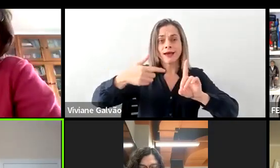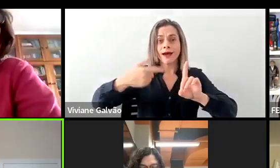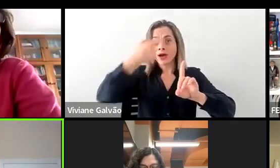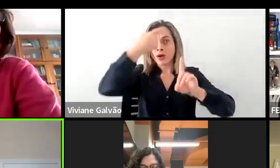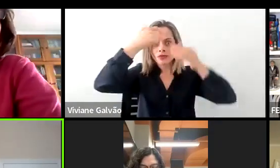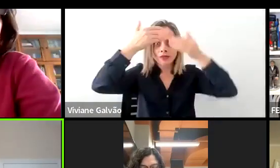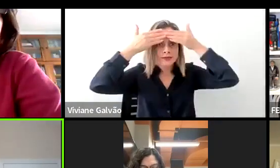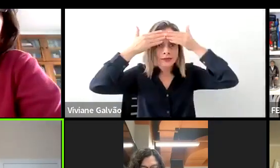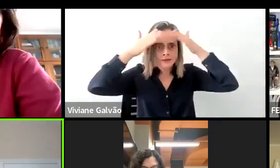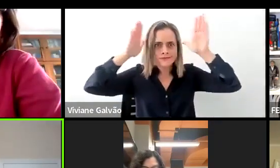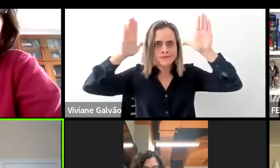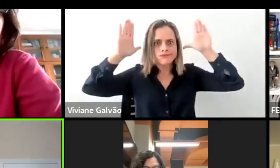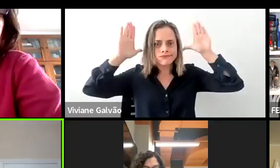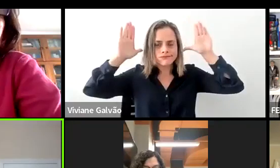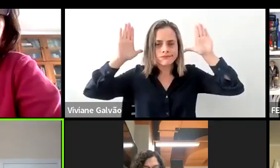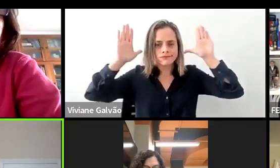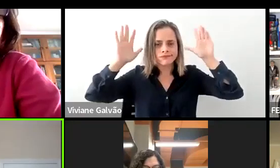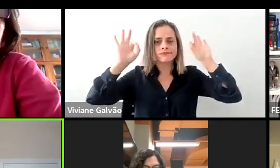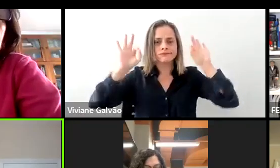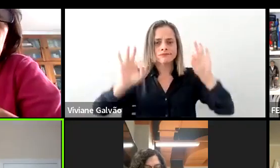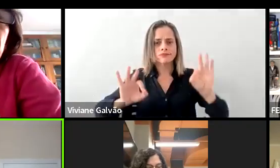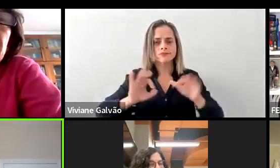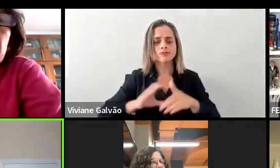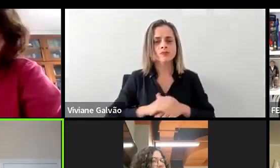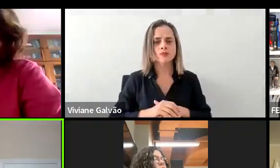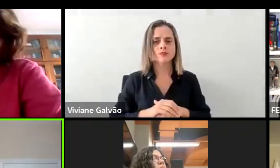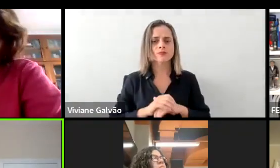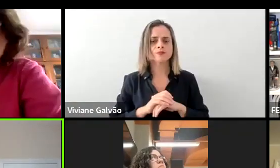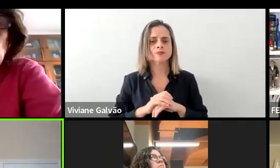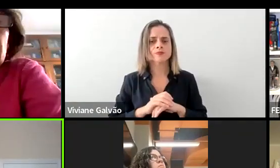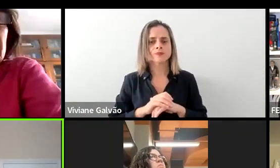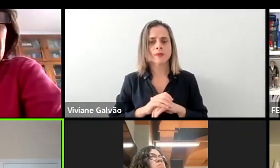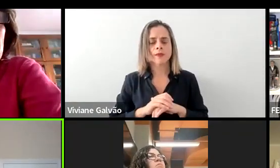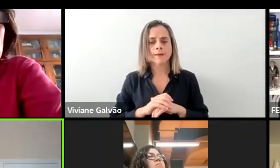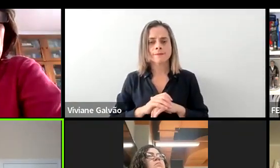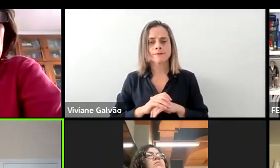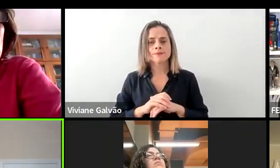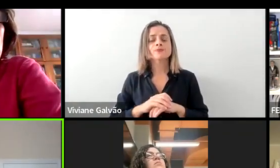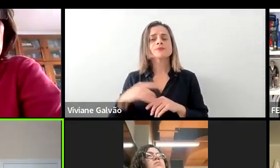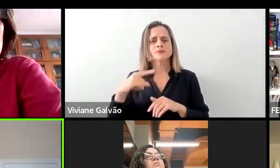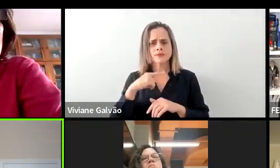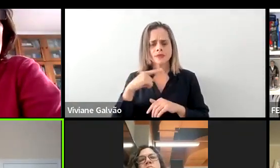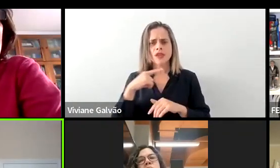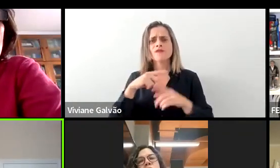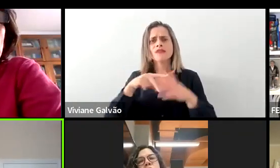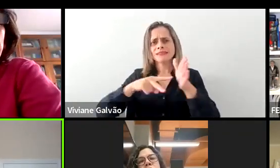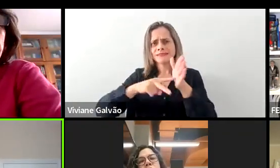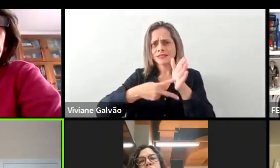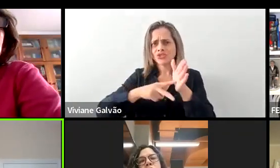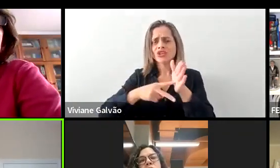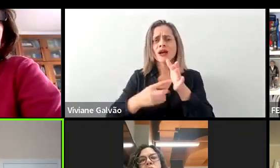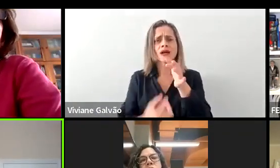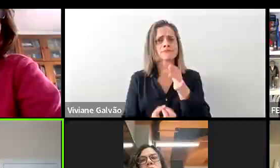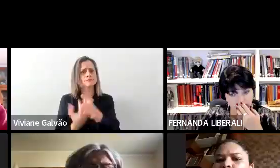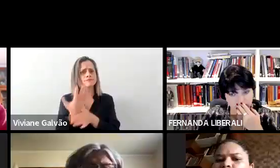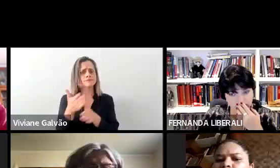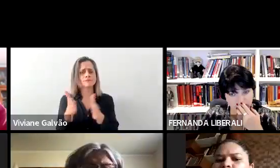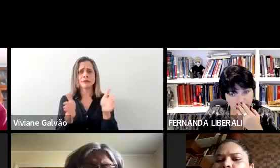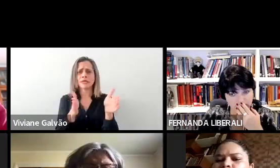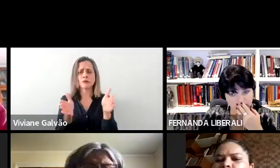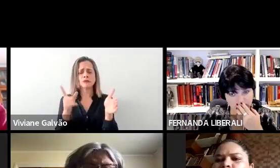difficult, dangerous, and violent conditions, as we know still is the case today, how trade unionists